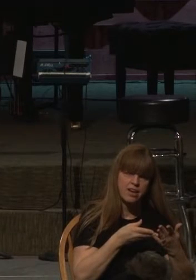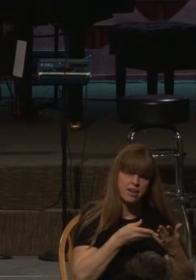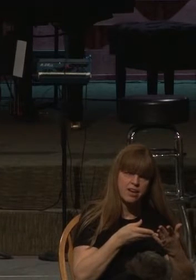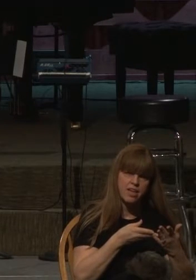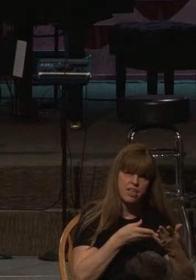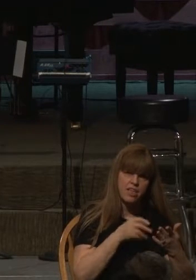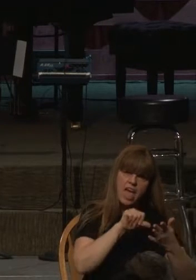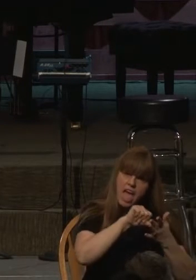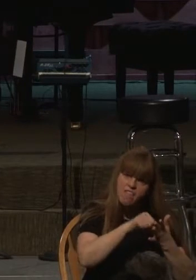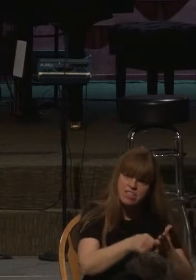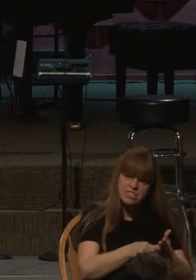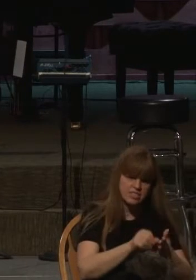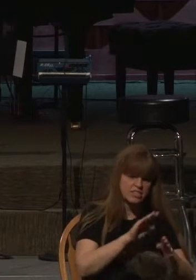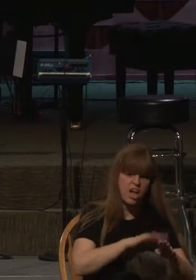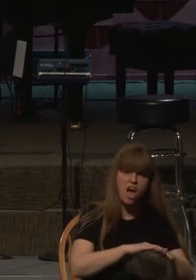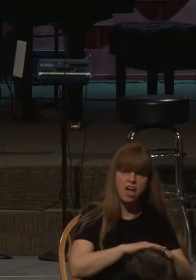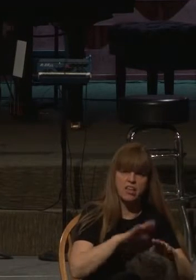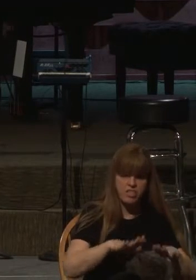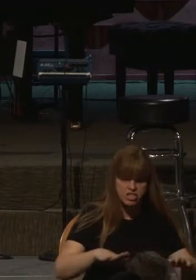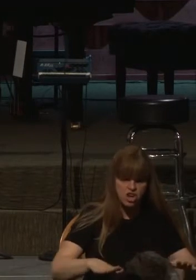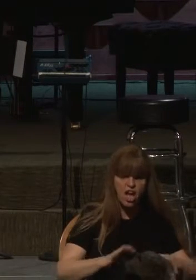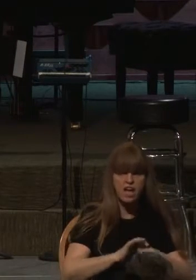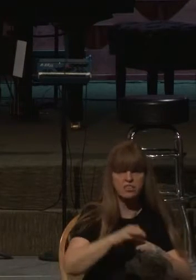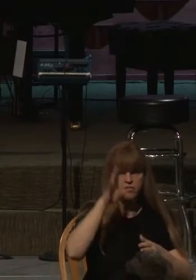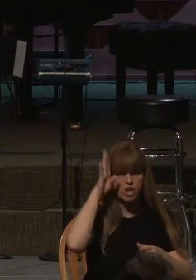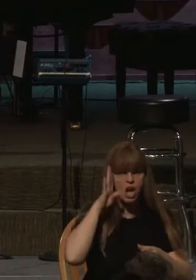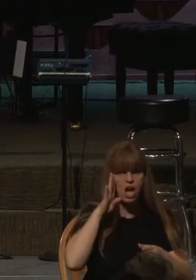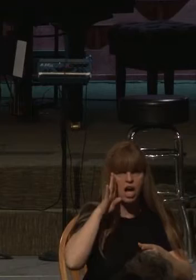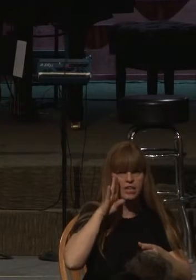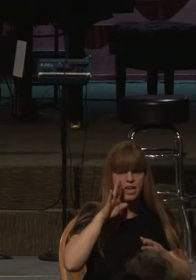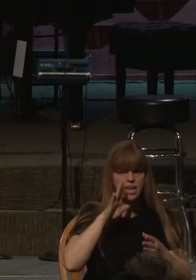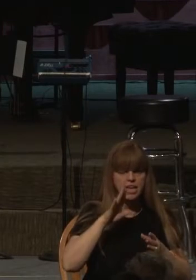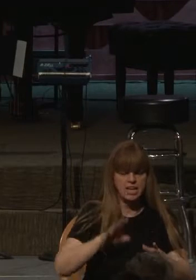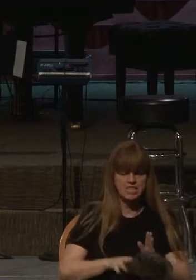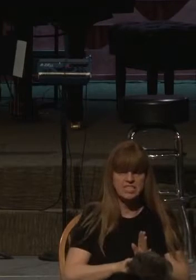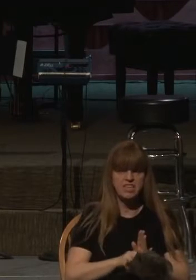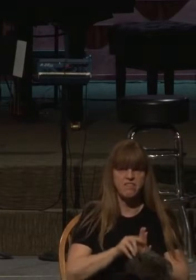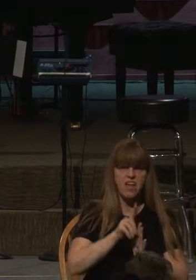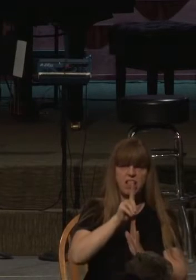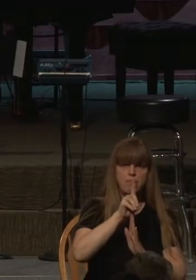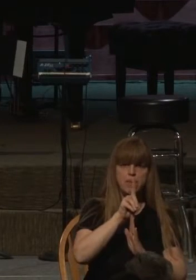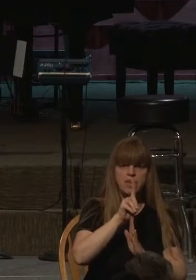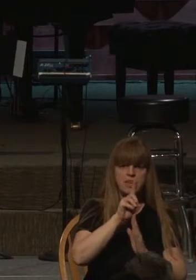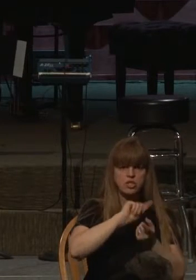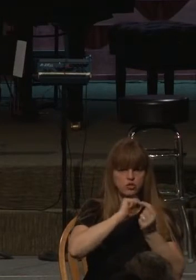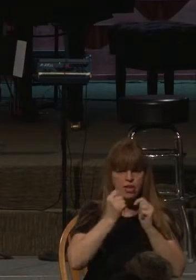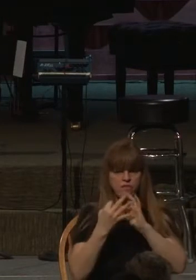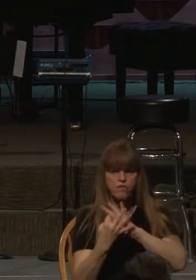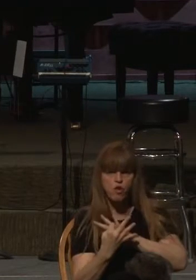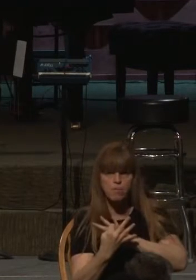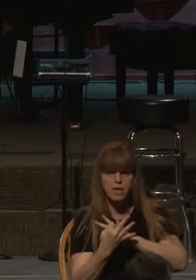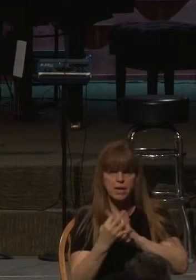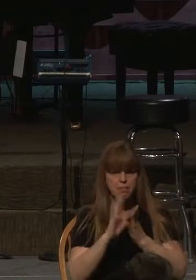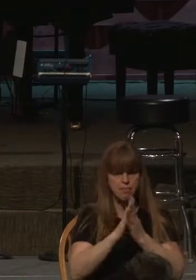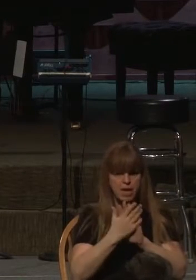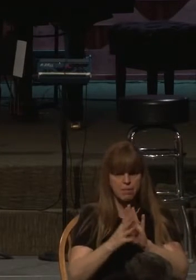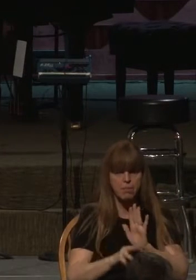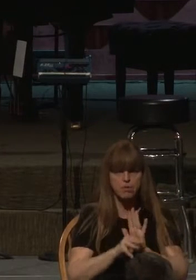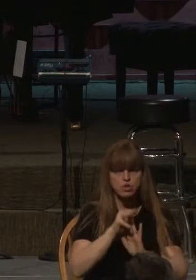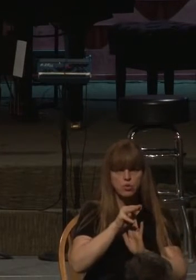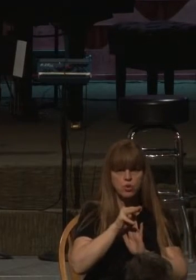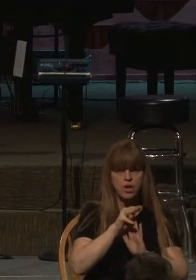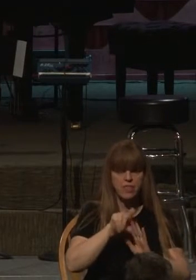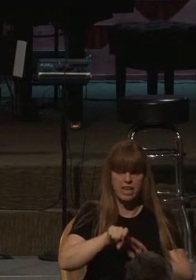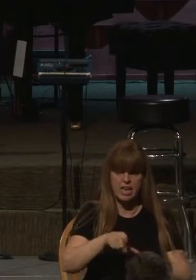emphasis is on the child of God developing, transforming, becoming healthy and mature. Now here's a key